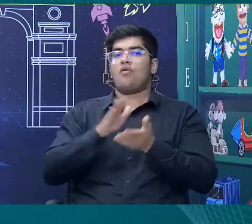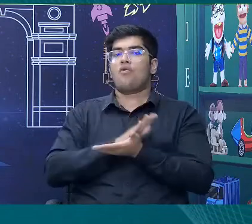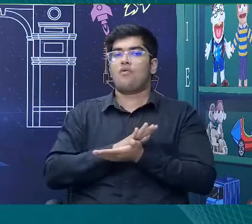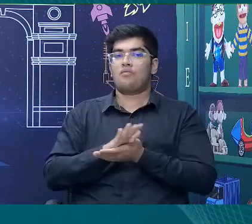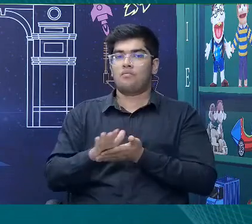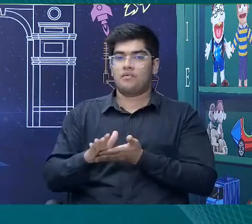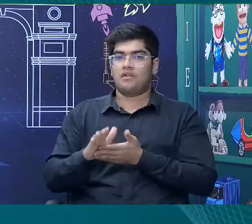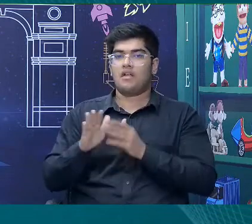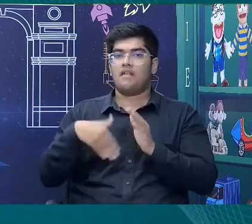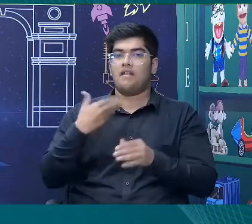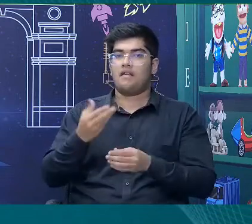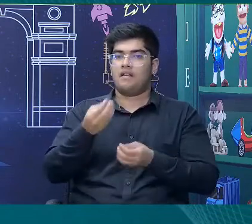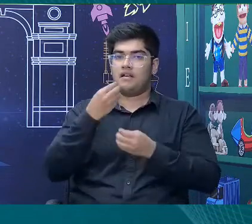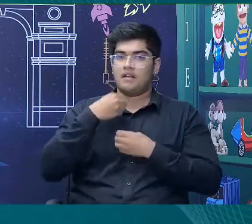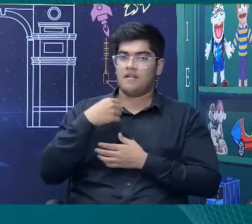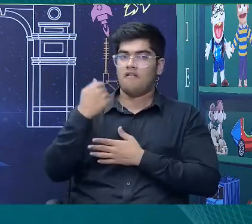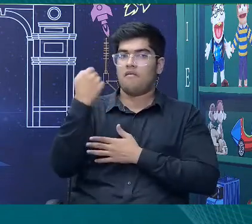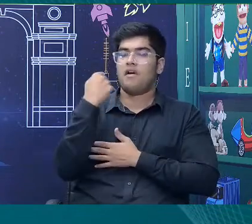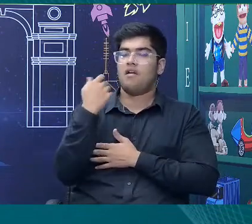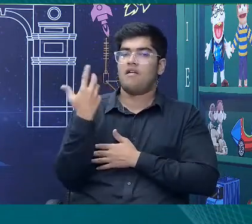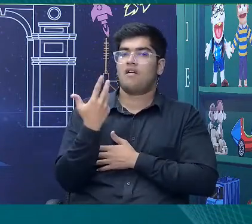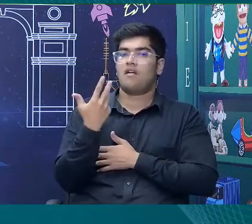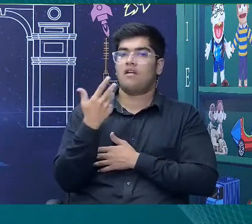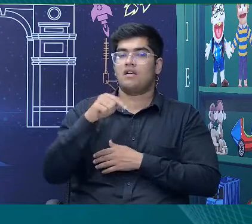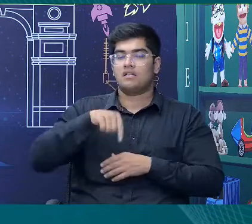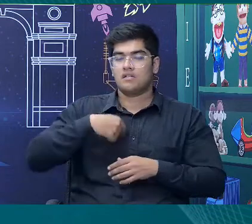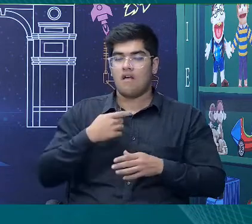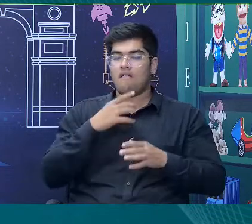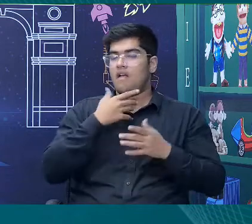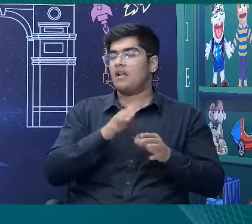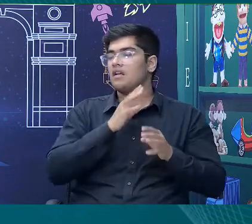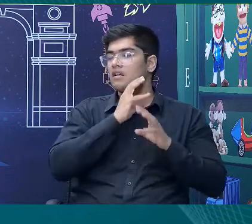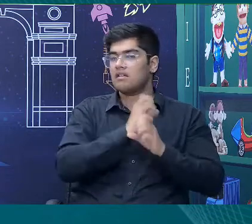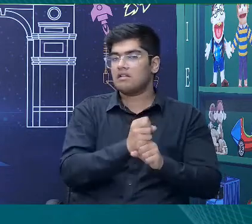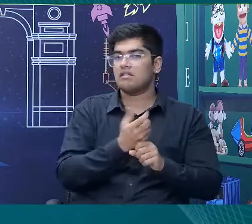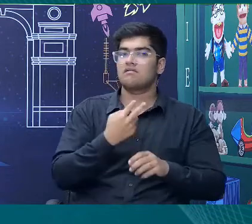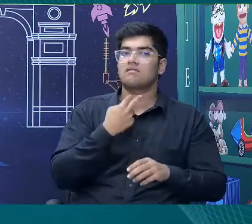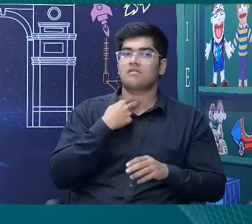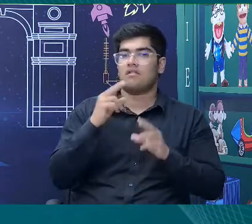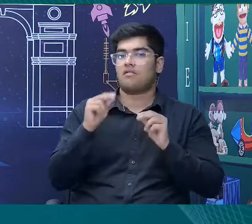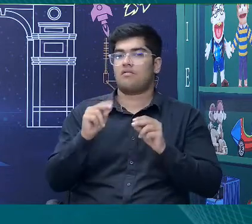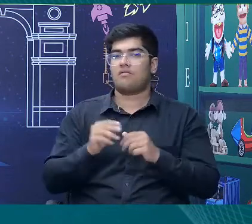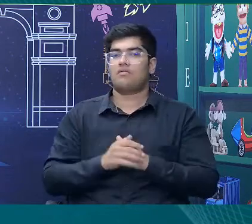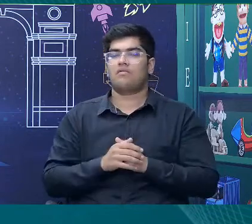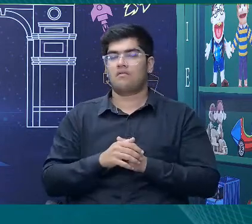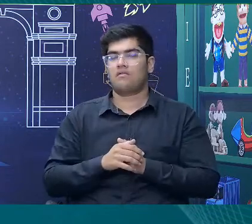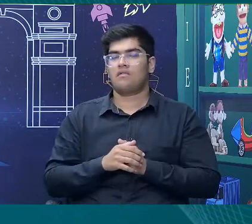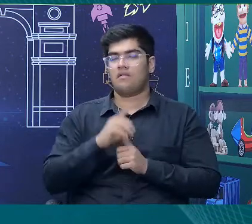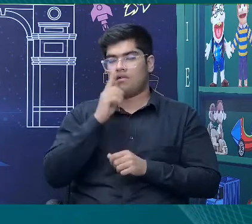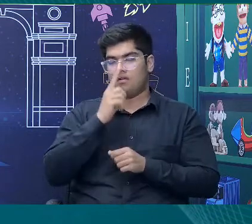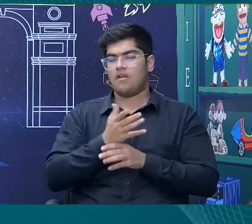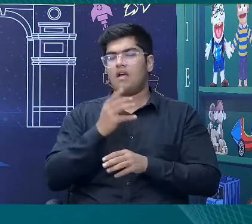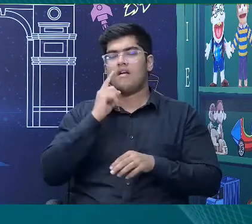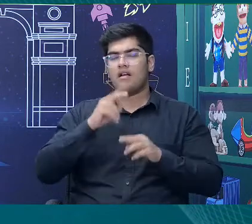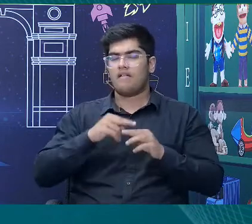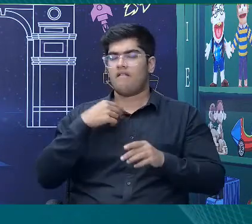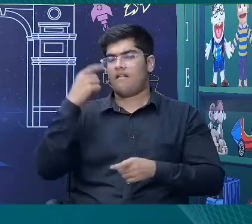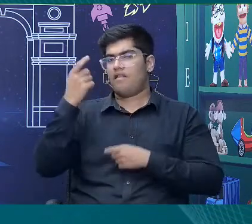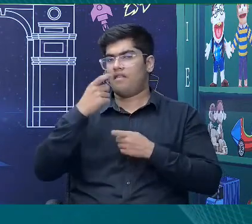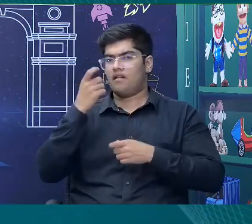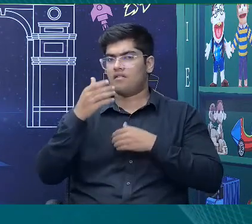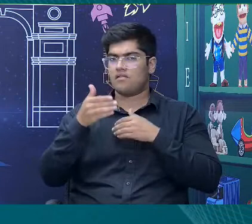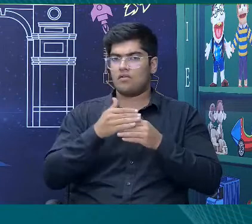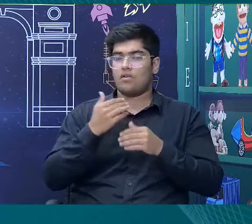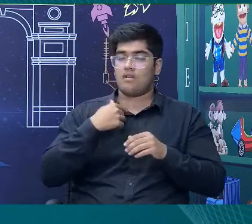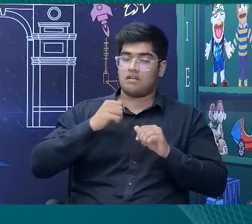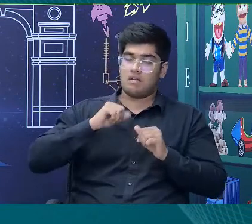the power to not become trapped any longer. Ma'am, if we think closely, then we can also find ourselves in